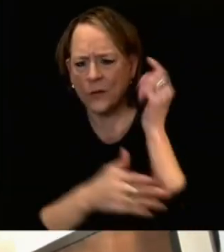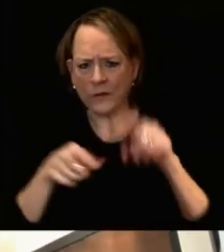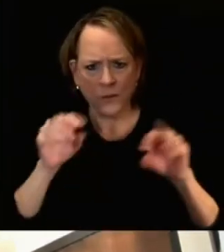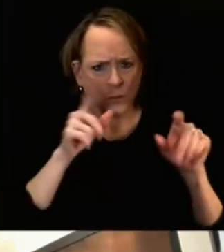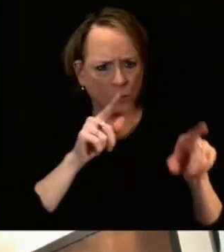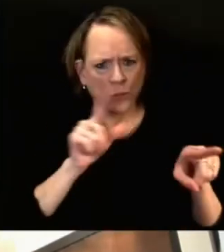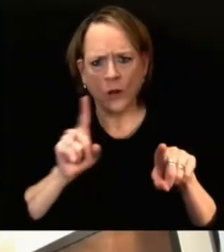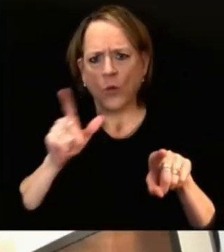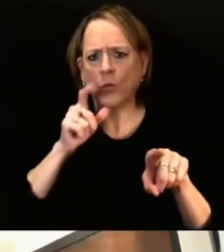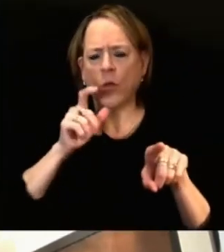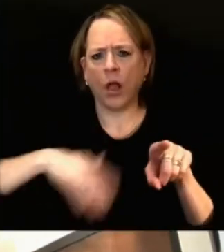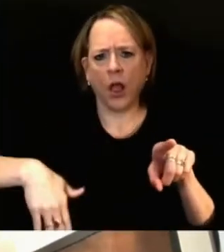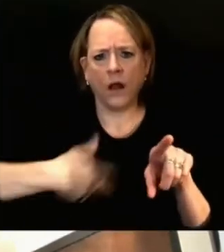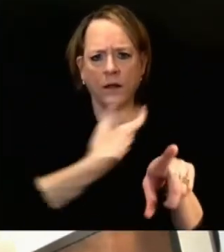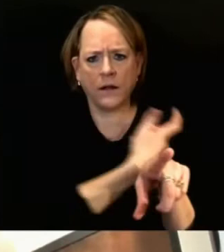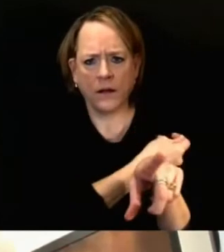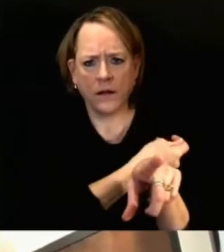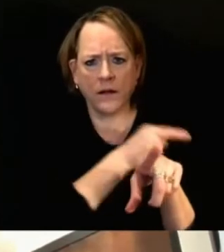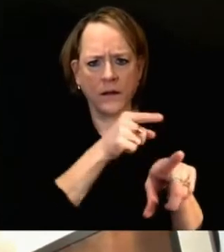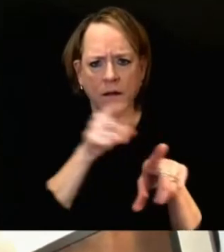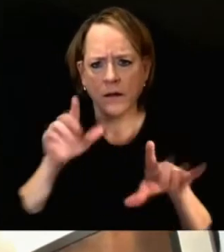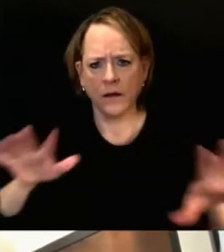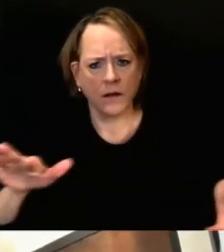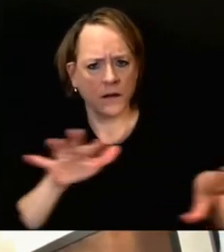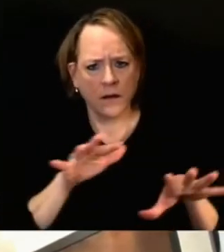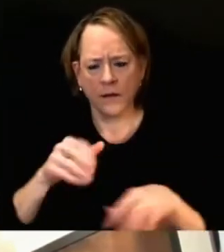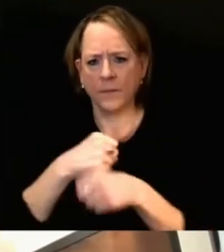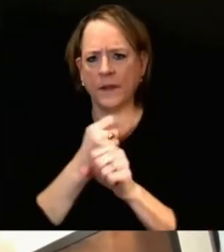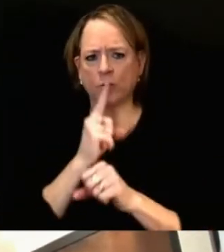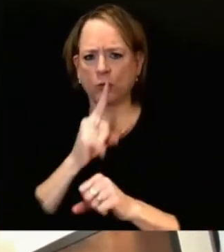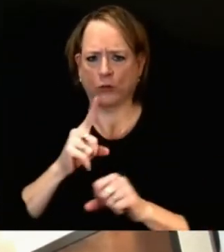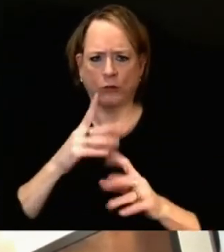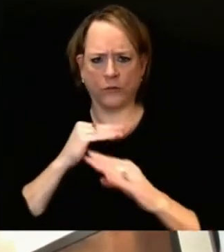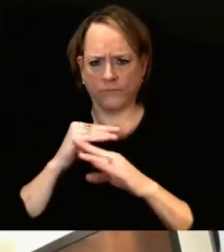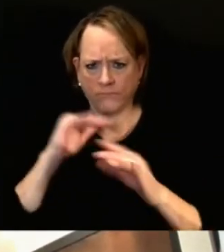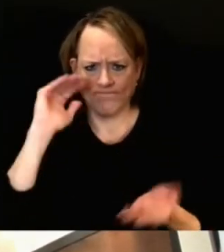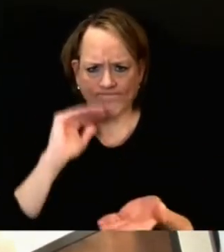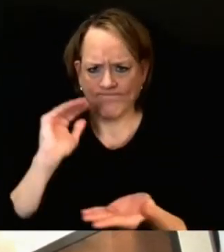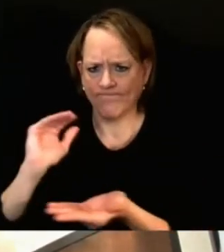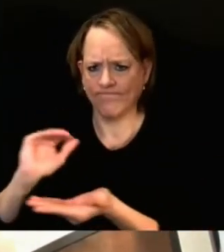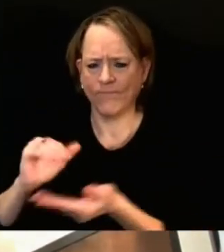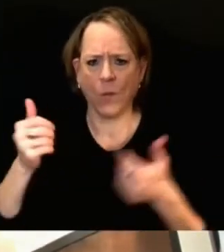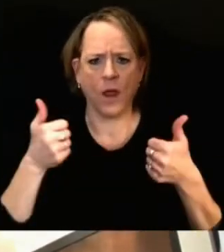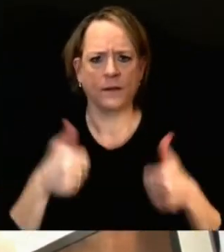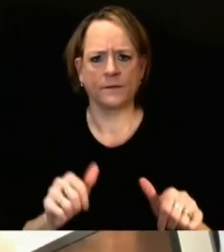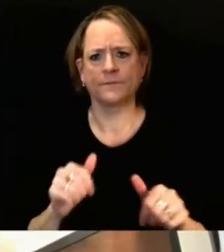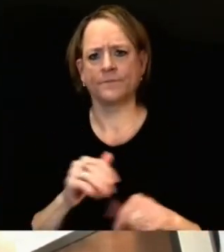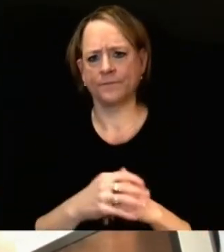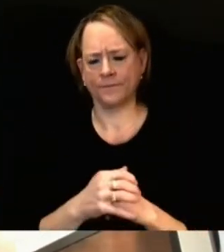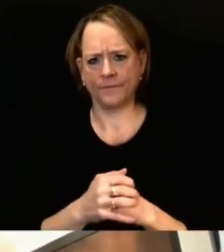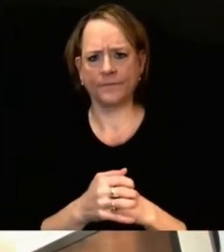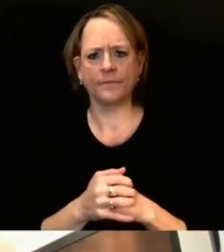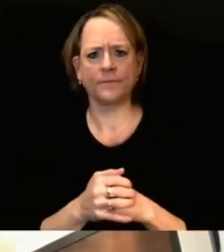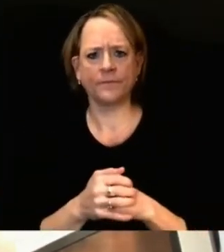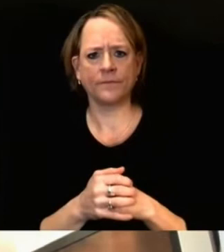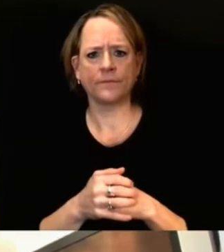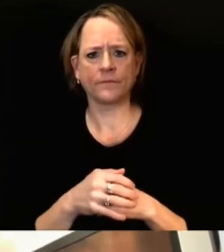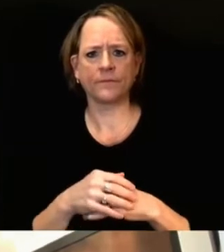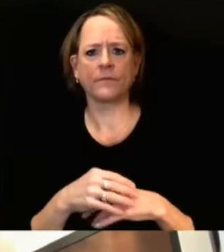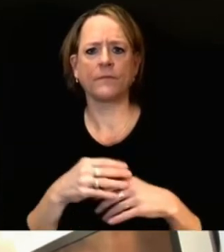to minimize the threat that new, more potentially dangerous viruses will emerge in the